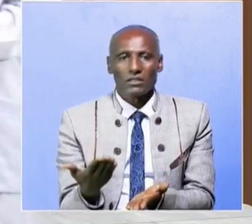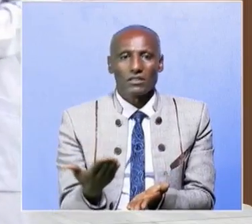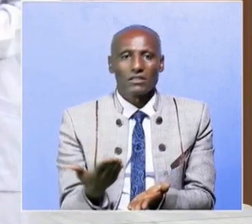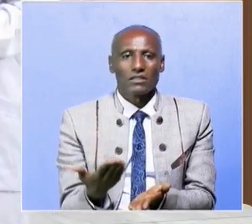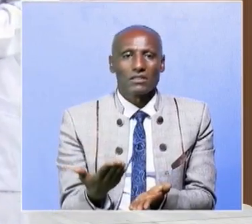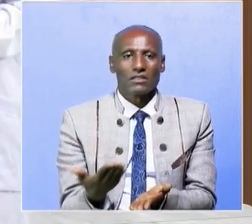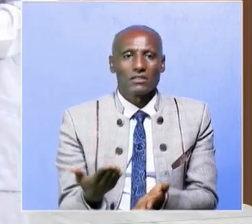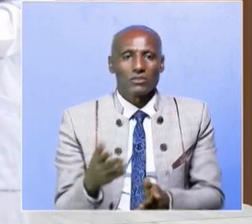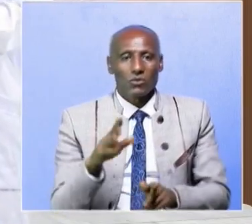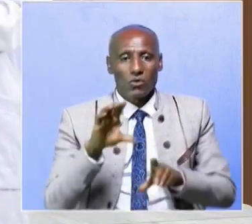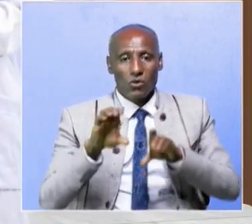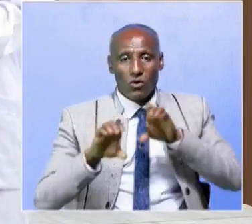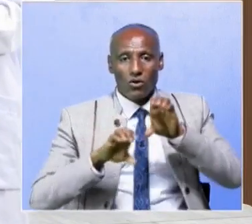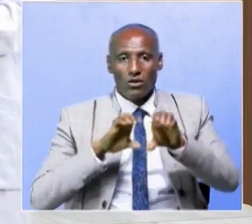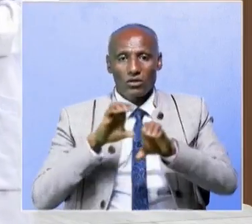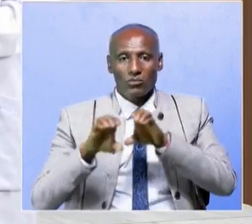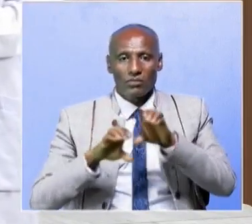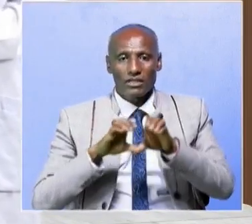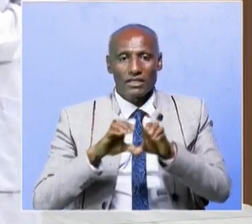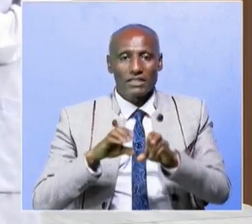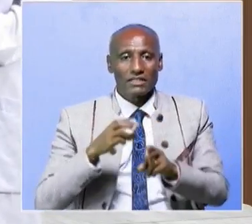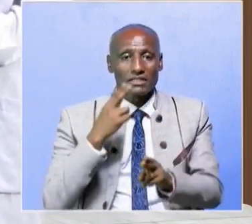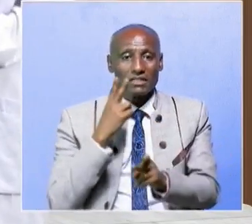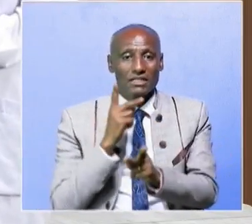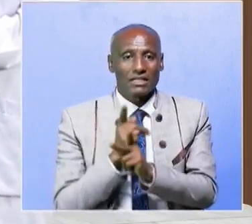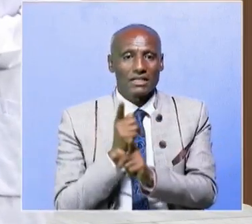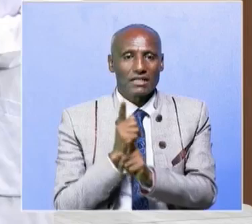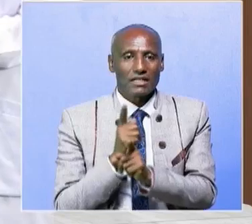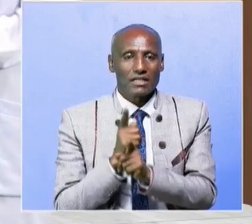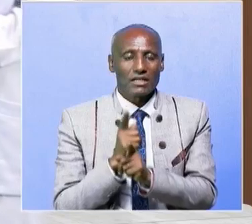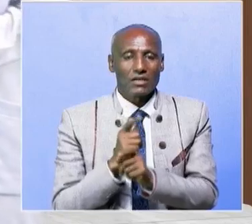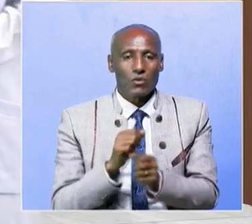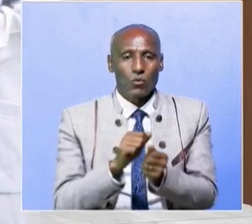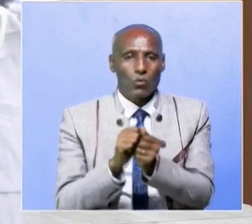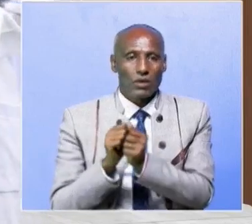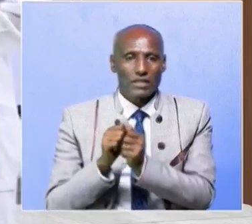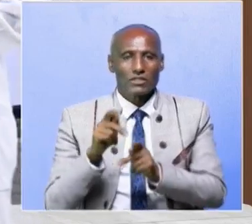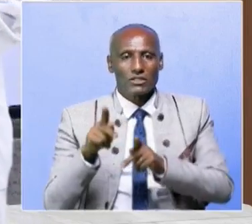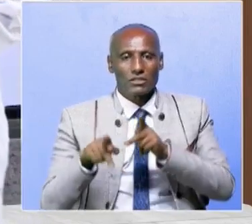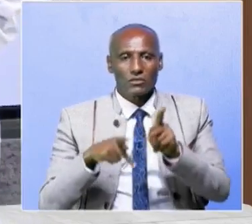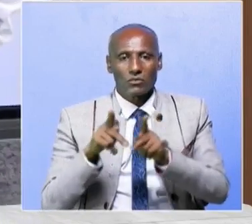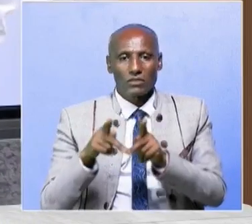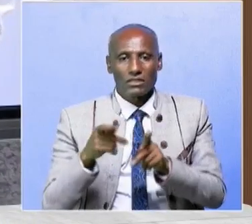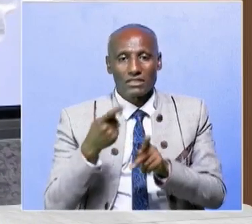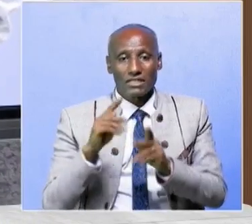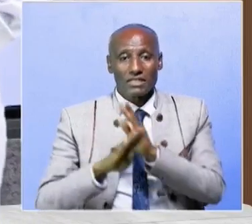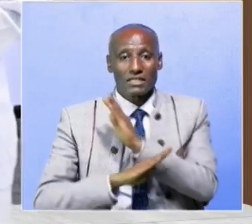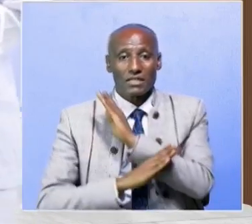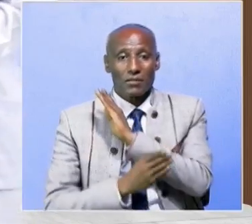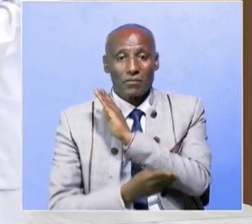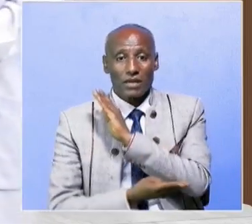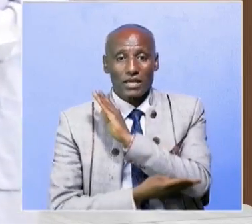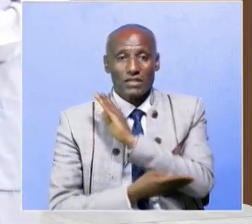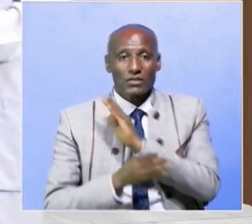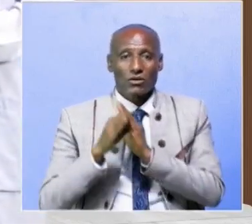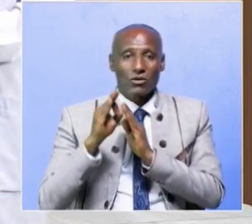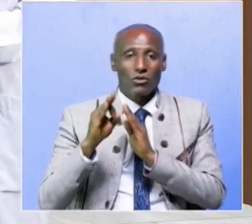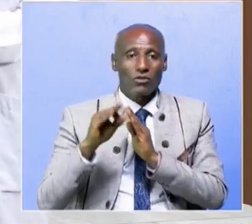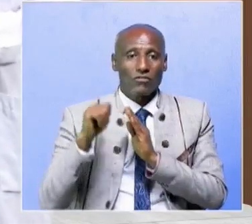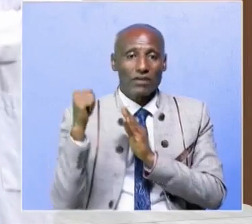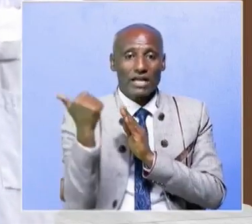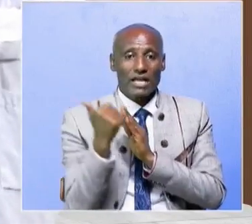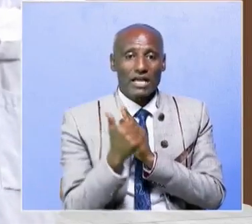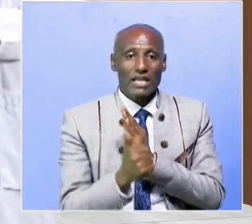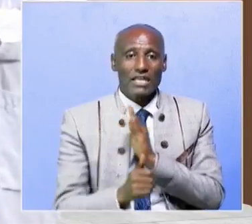to communicate really well with people. That is the base of any language, good